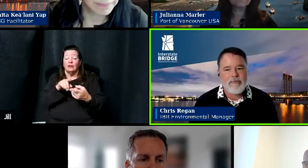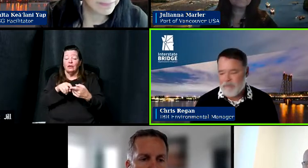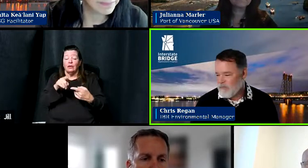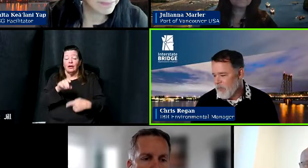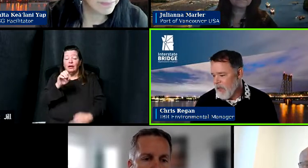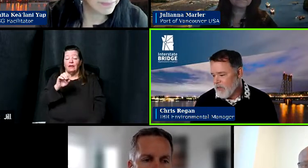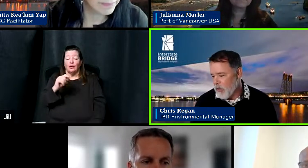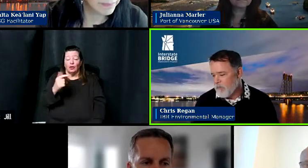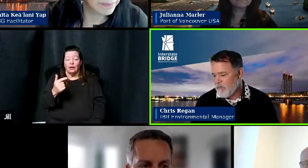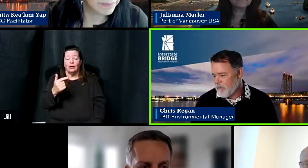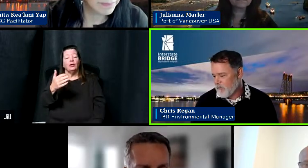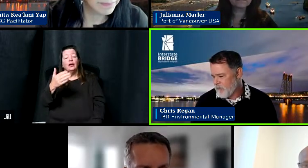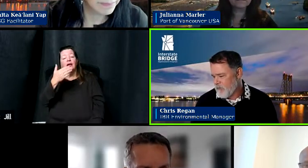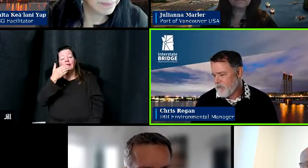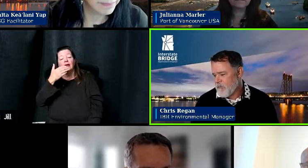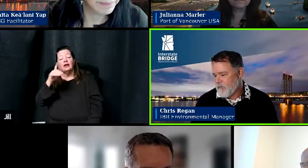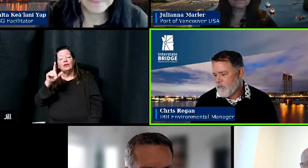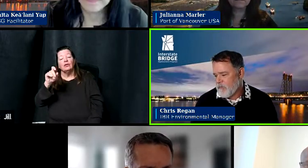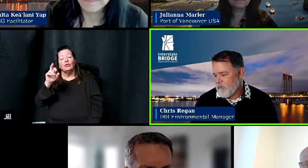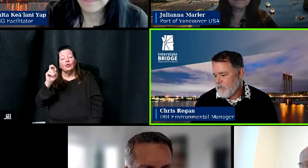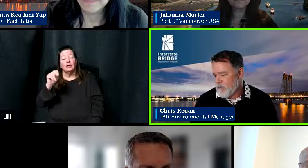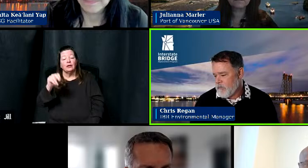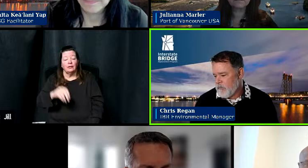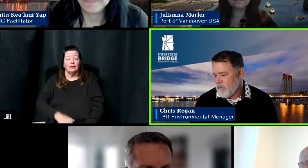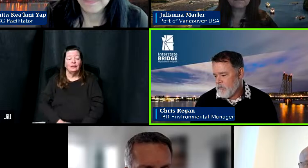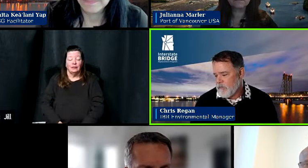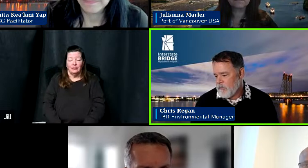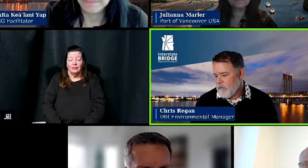Right. Thanks, Lauren.